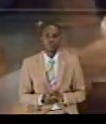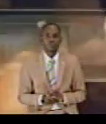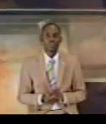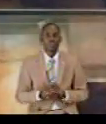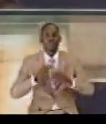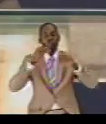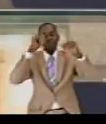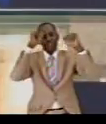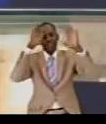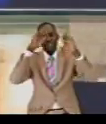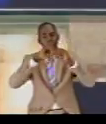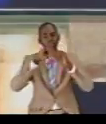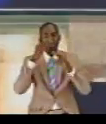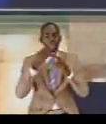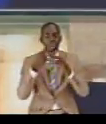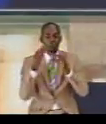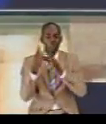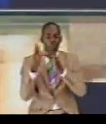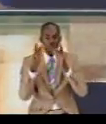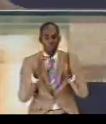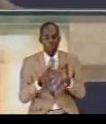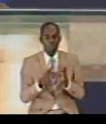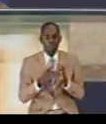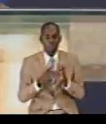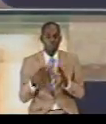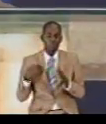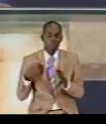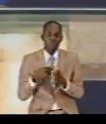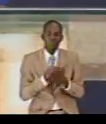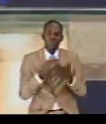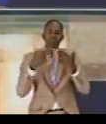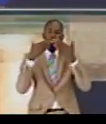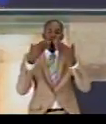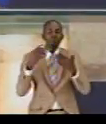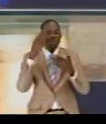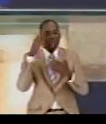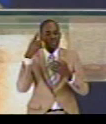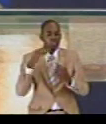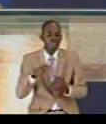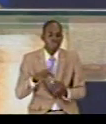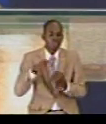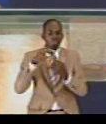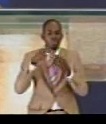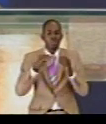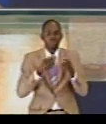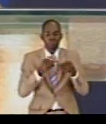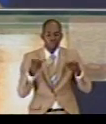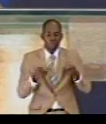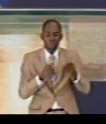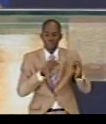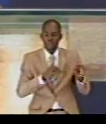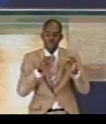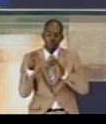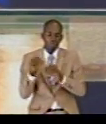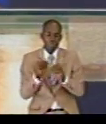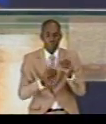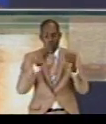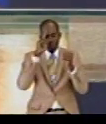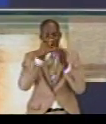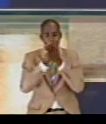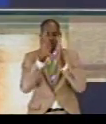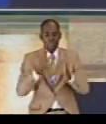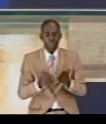Father, in the name of Jesus, we thank you for the special place you have placed every believer here